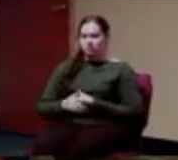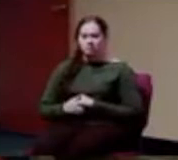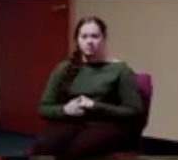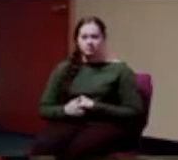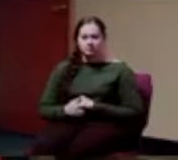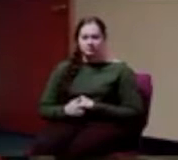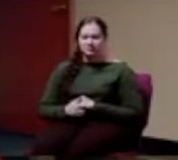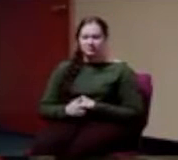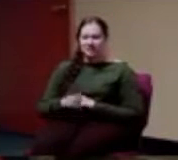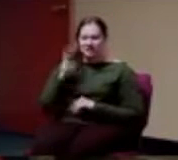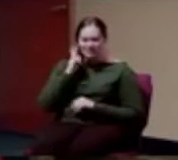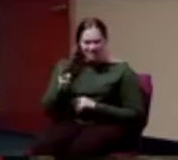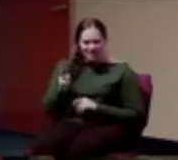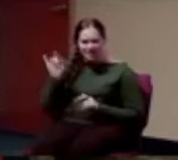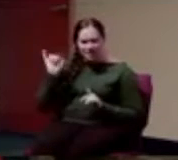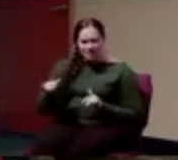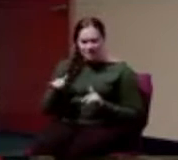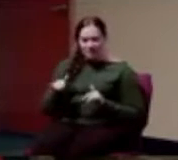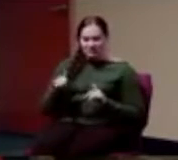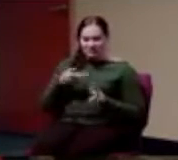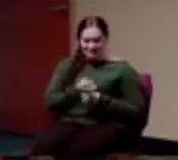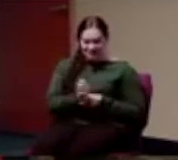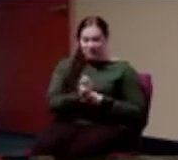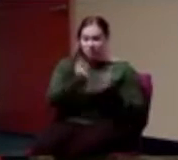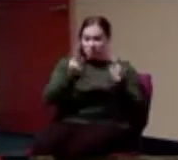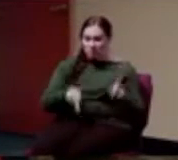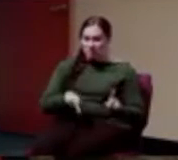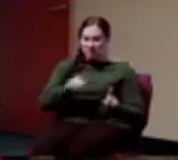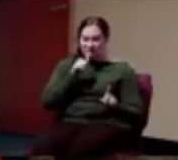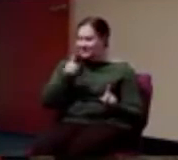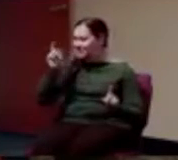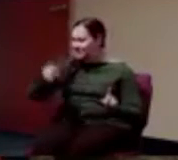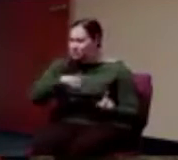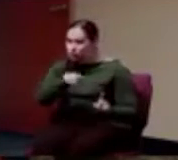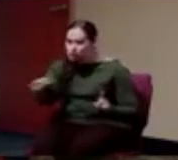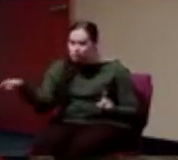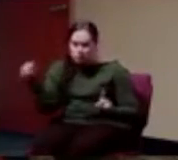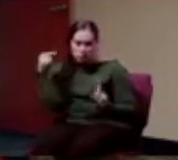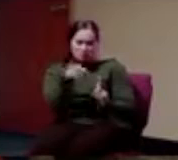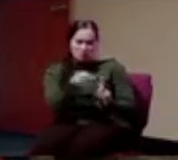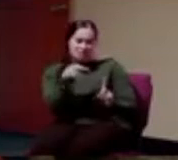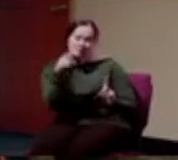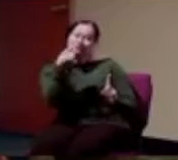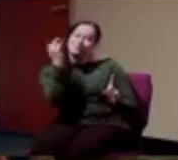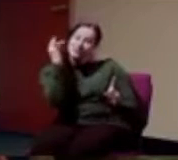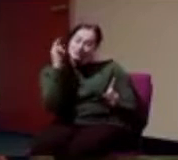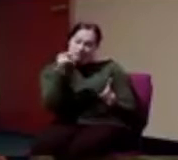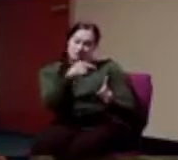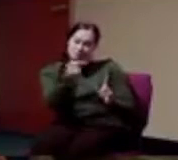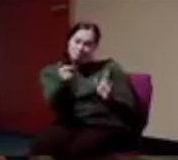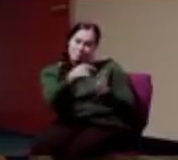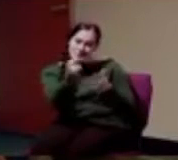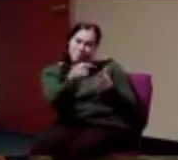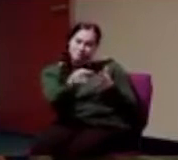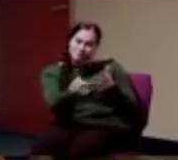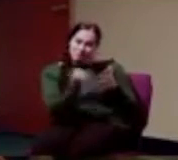to point out all the reasons that they're terrible. Could the presence of Jesus alone be all that it